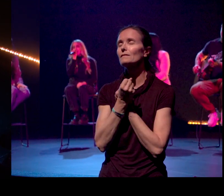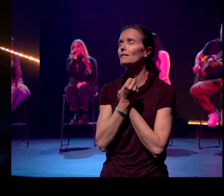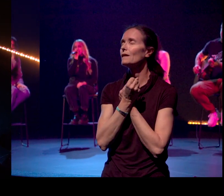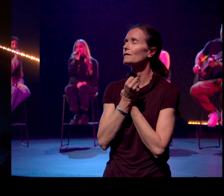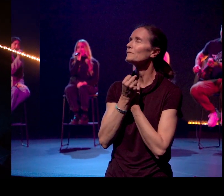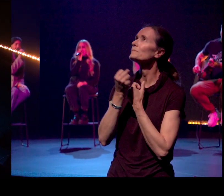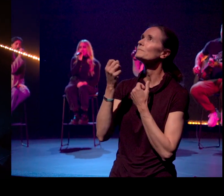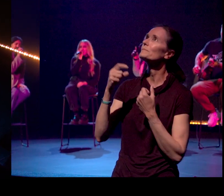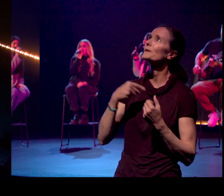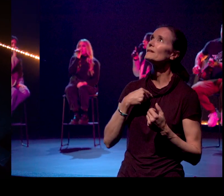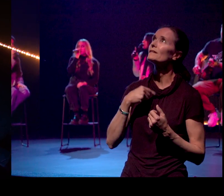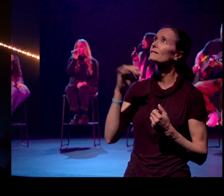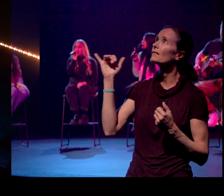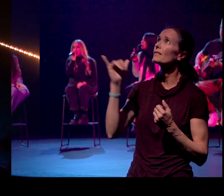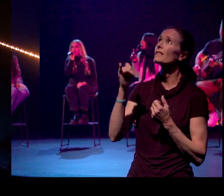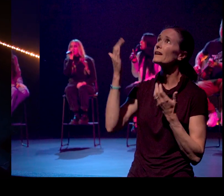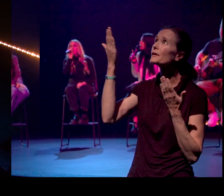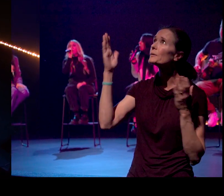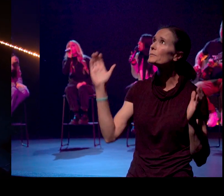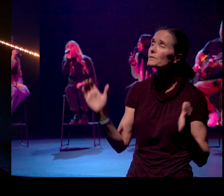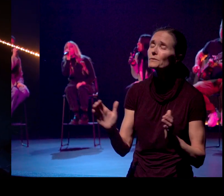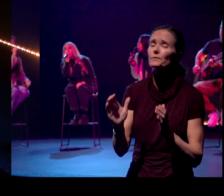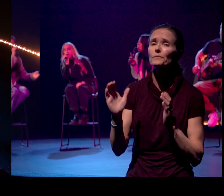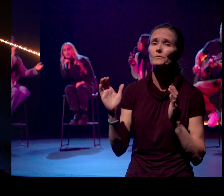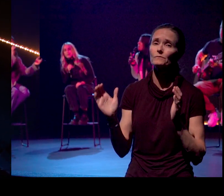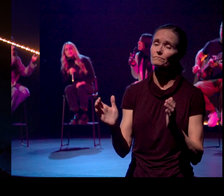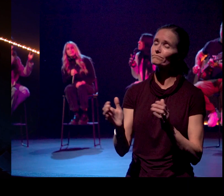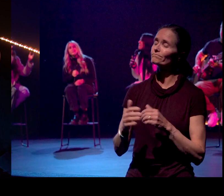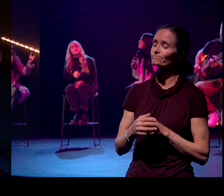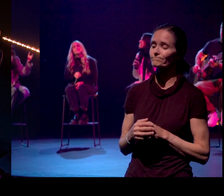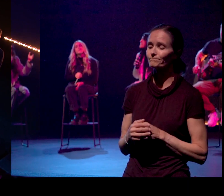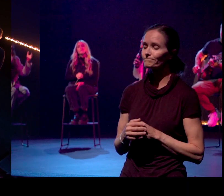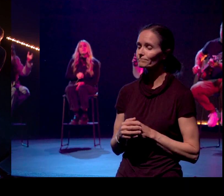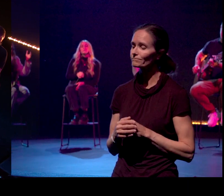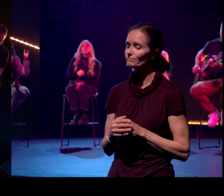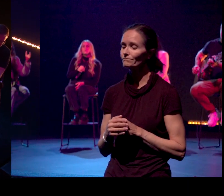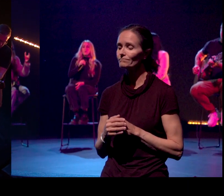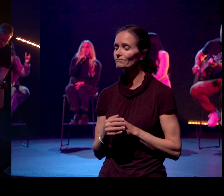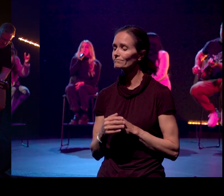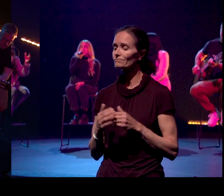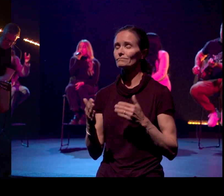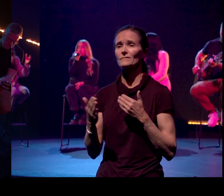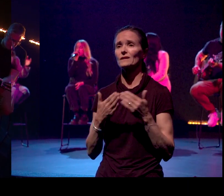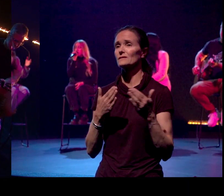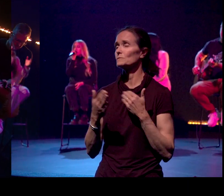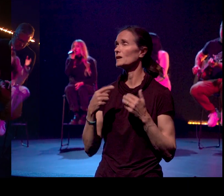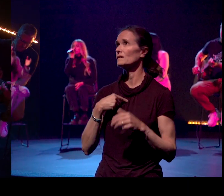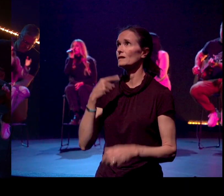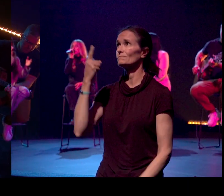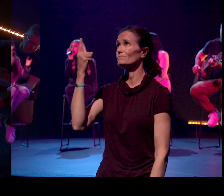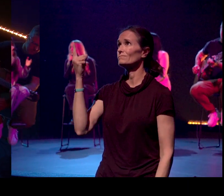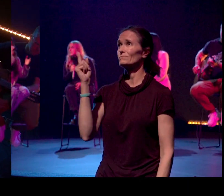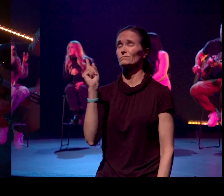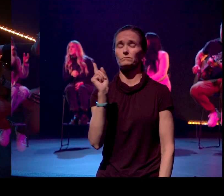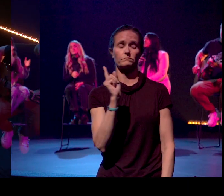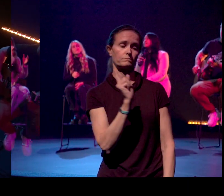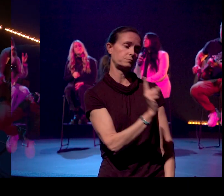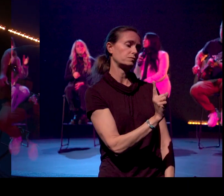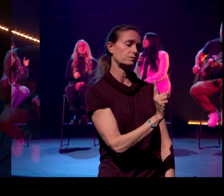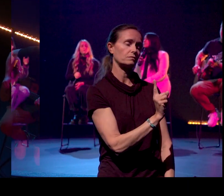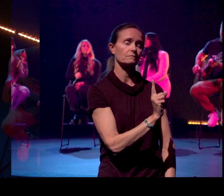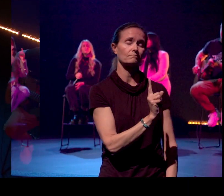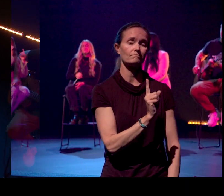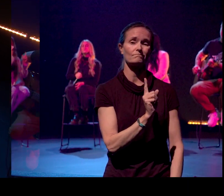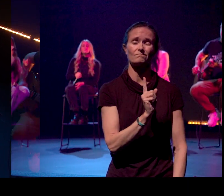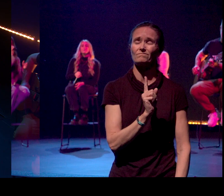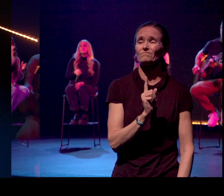you love me like you love me. I'll never know. Even when I turn my back, you